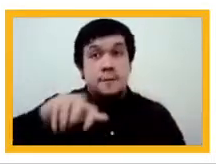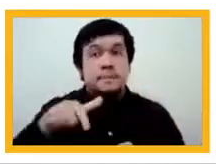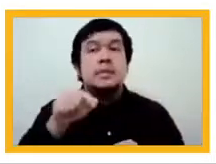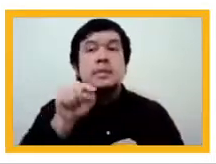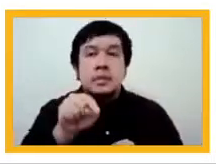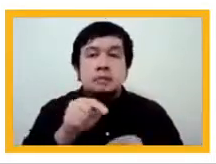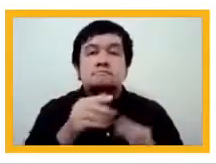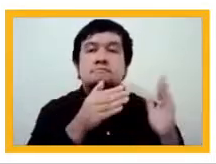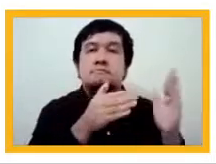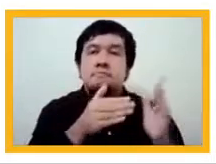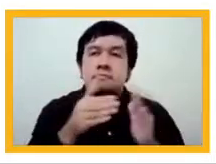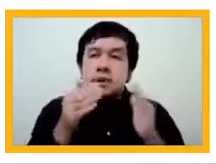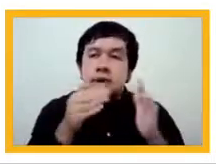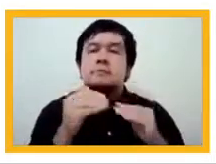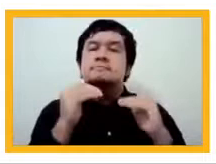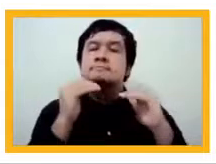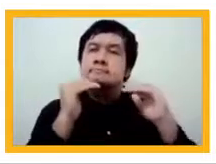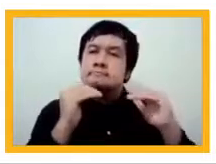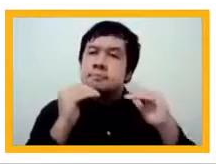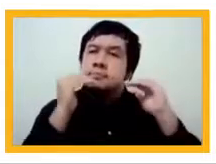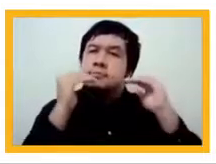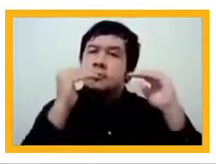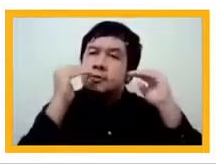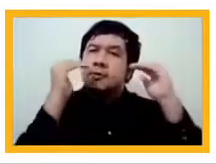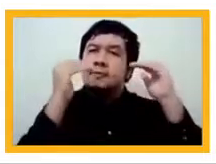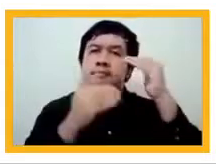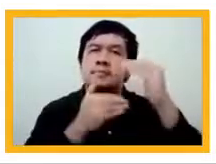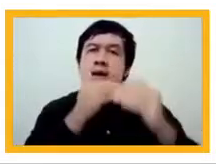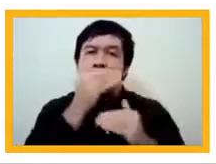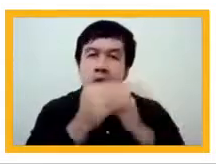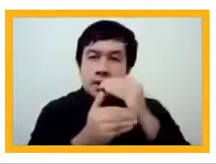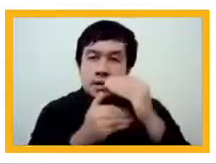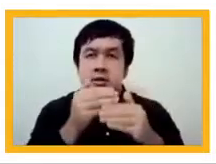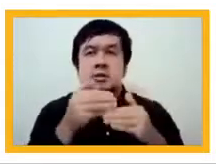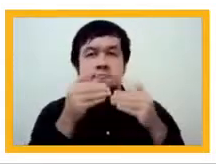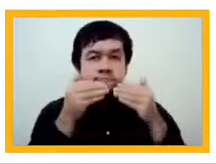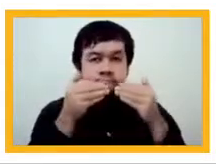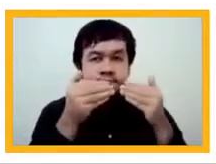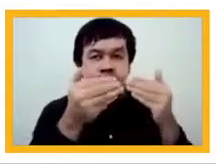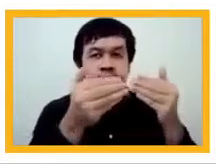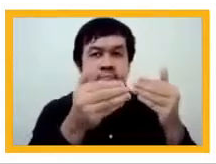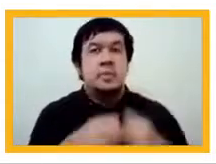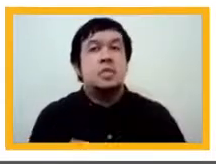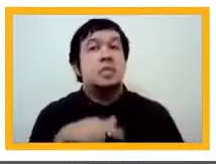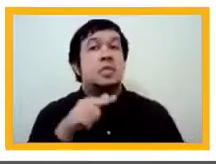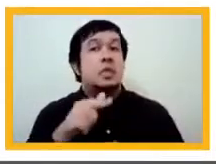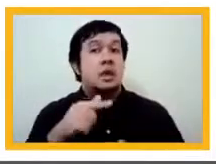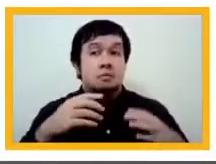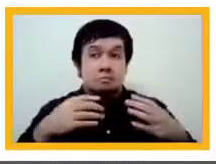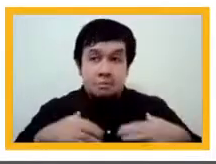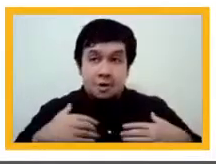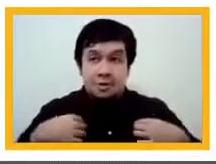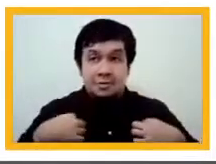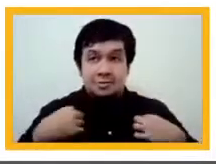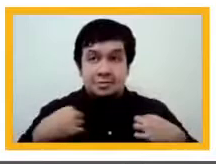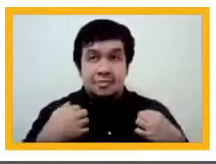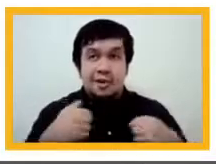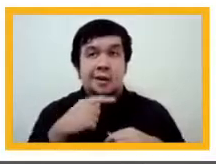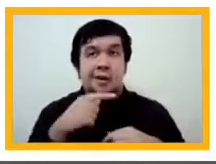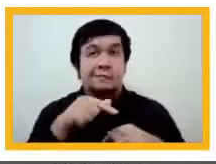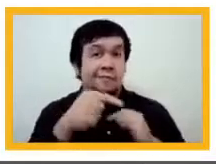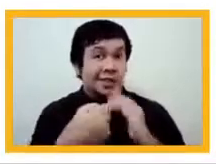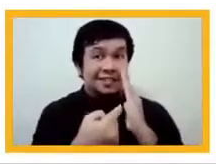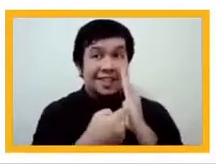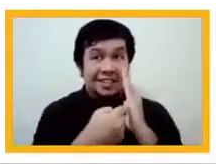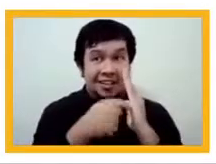or smart textile university project. That's good examples, right? On how do it to mix it,